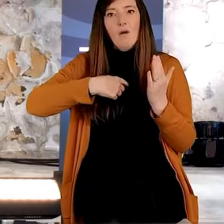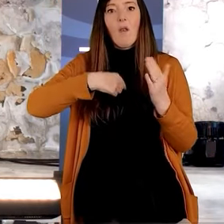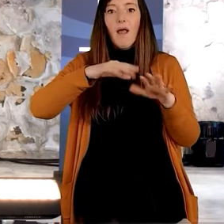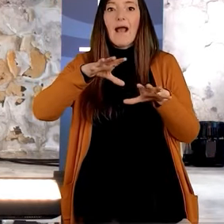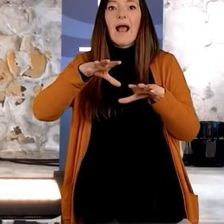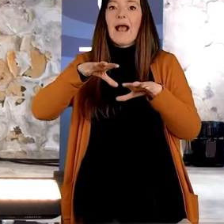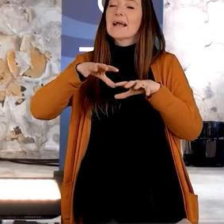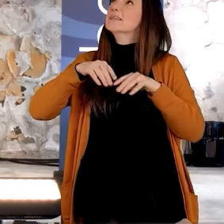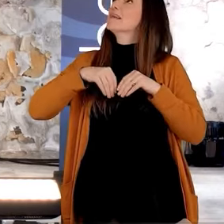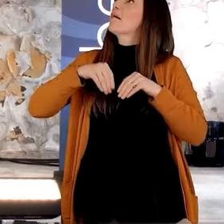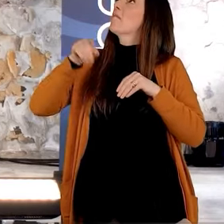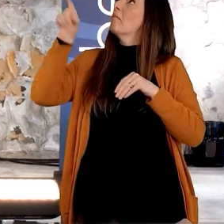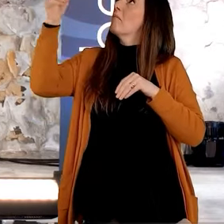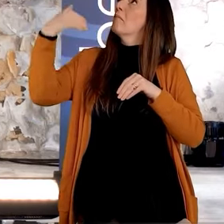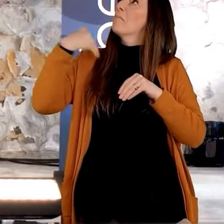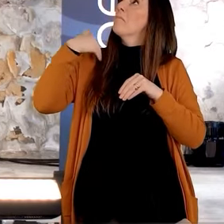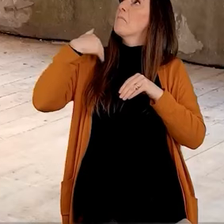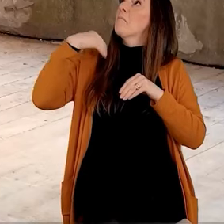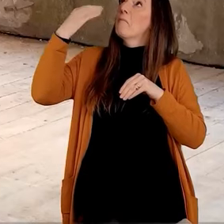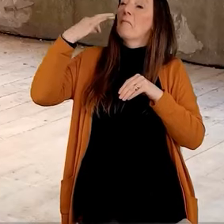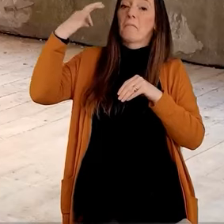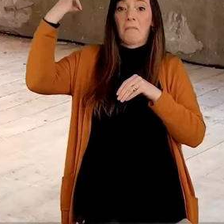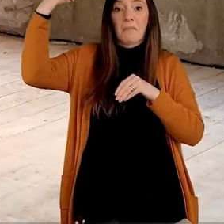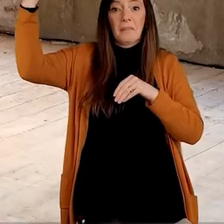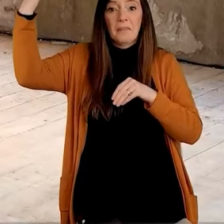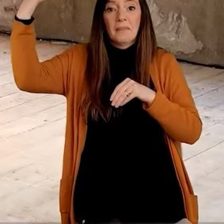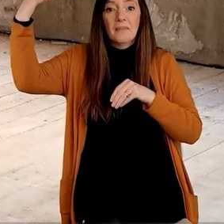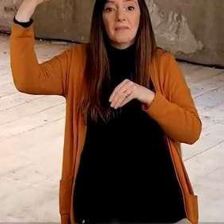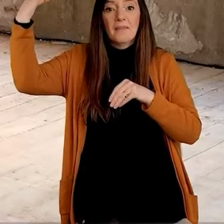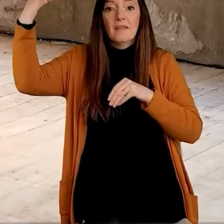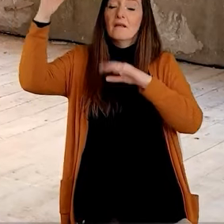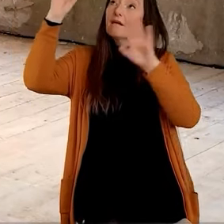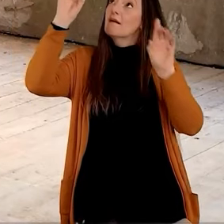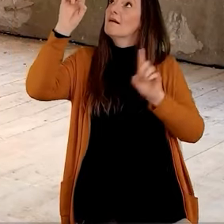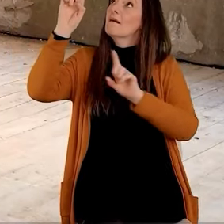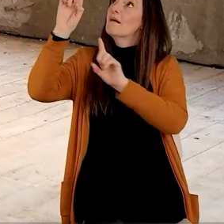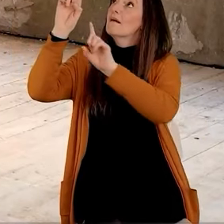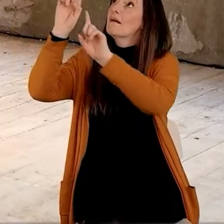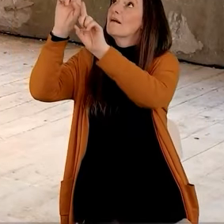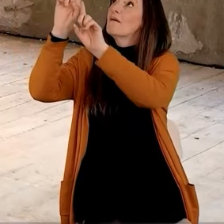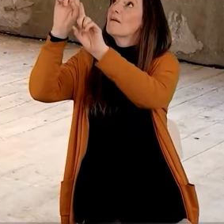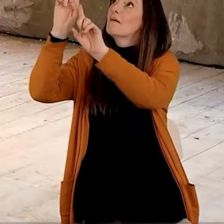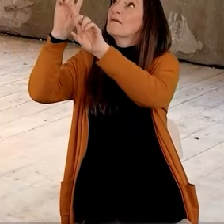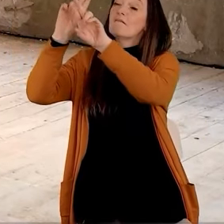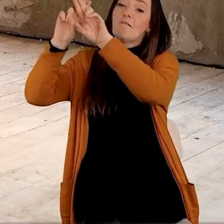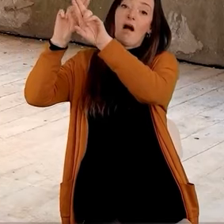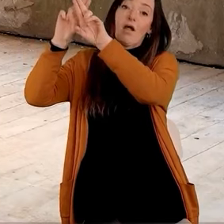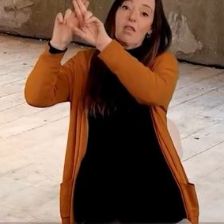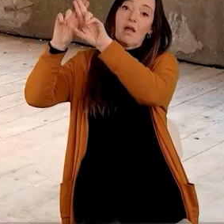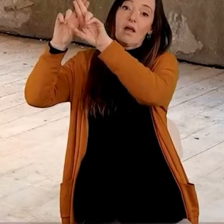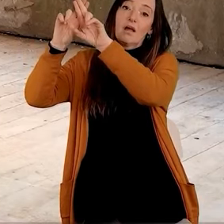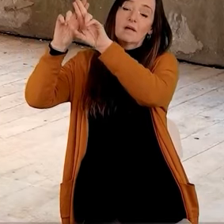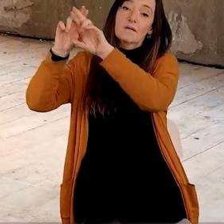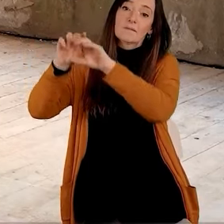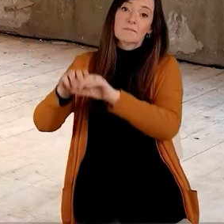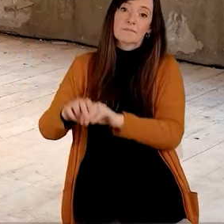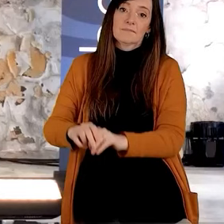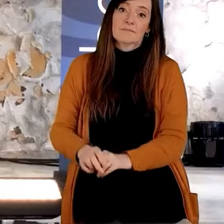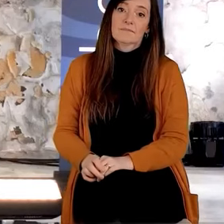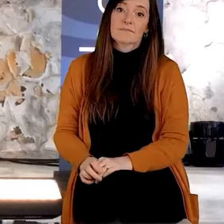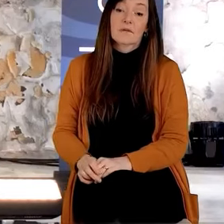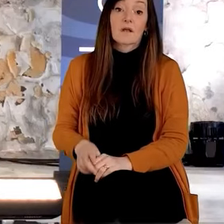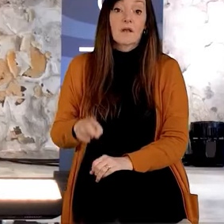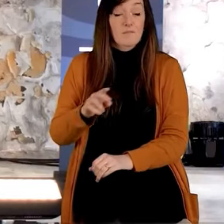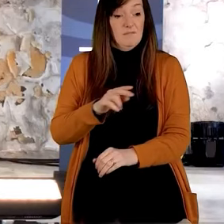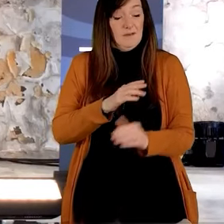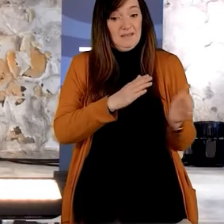abundance of that steadfast love. I'm going to come into the presence of God with the Lord Jesus, coming into my Father's presence, and I'm going to pray that